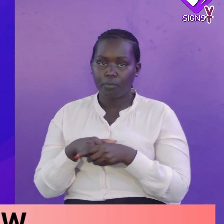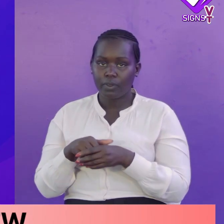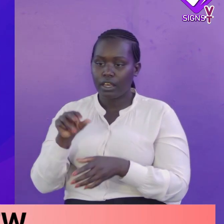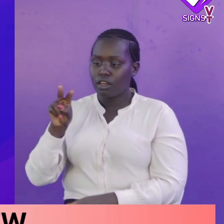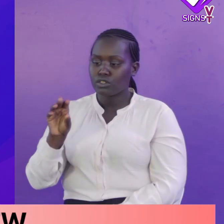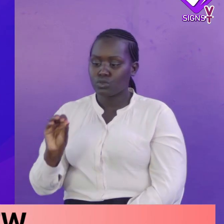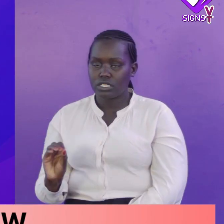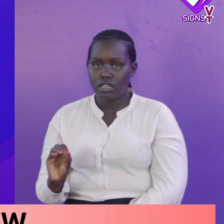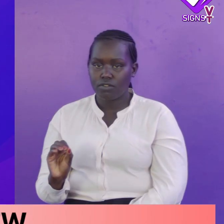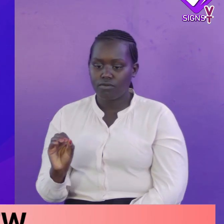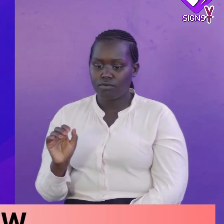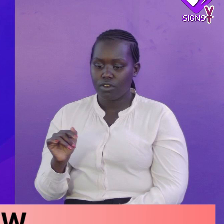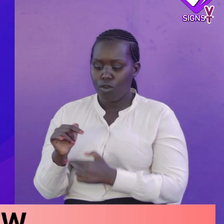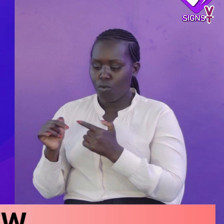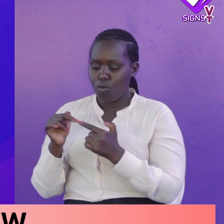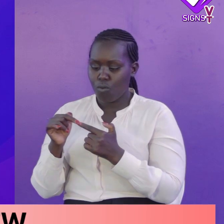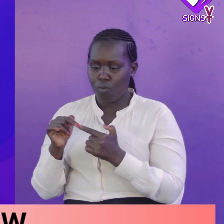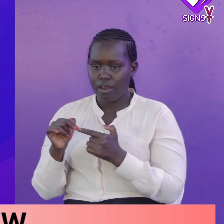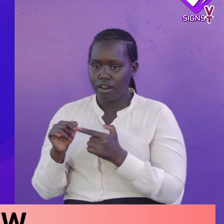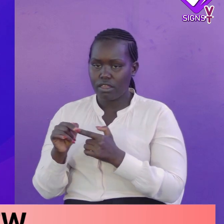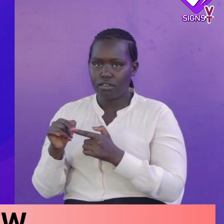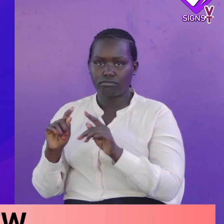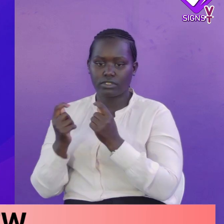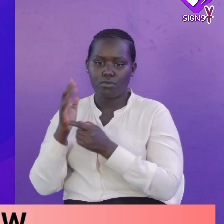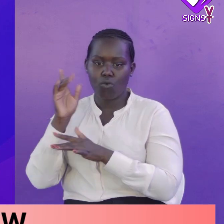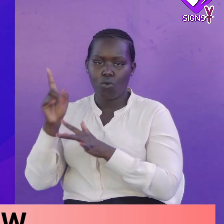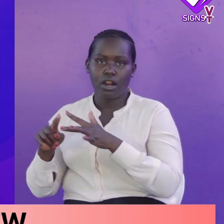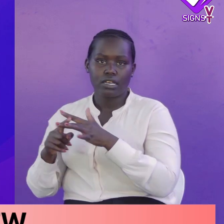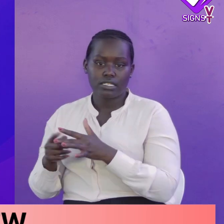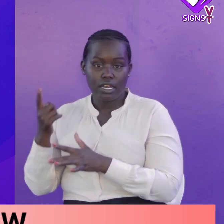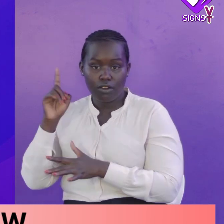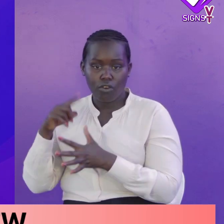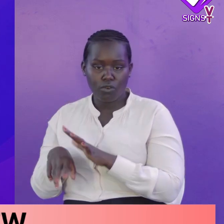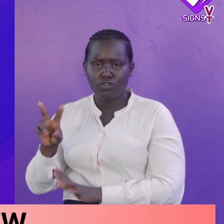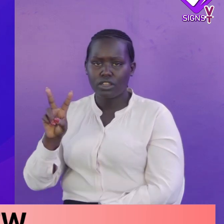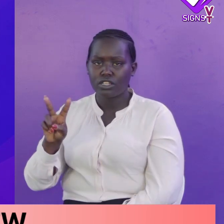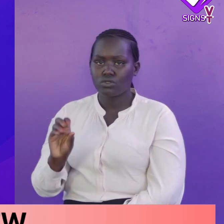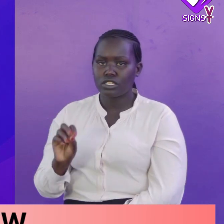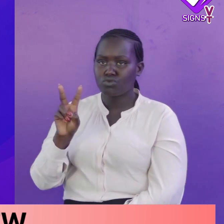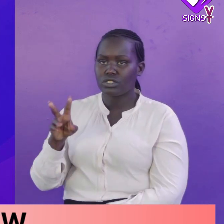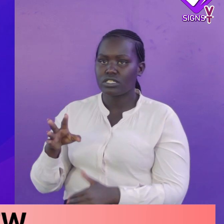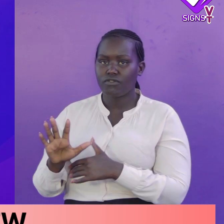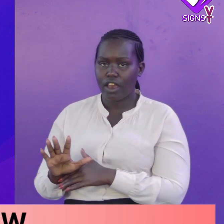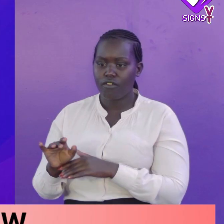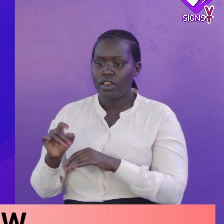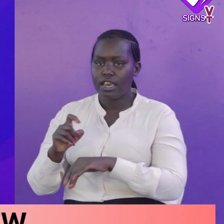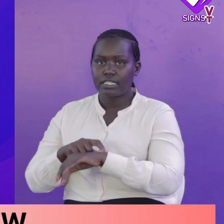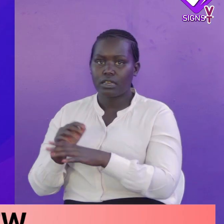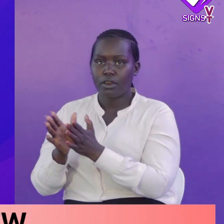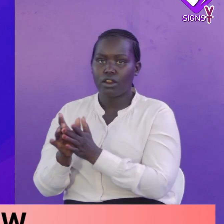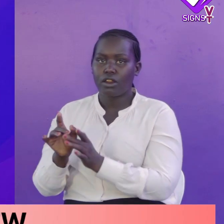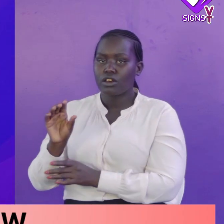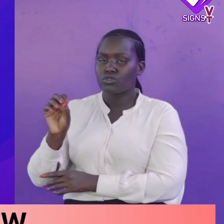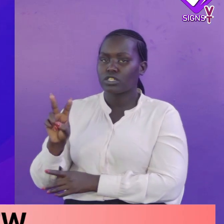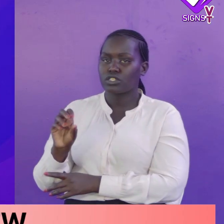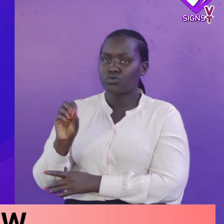20th. 20th is when the league will commence again for the 2025-2026 season, and we will have the likes